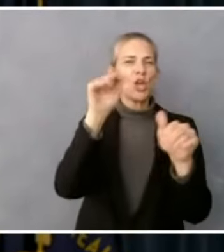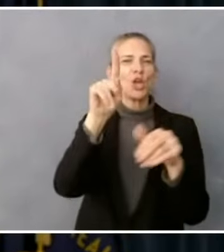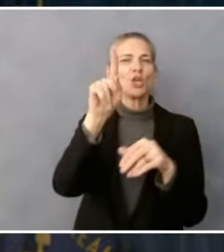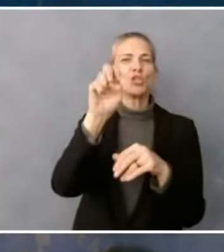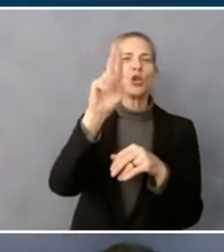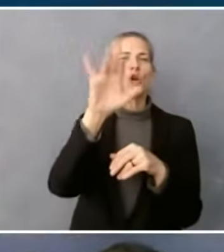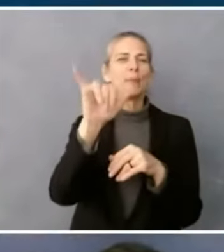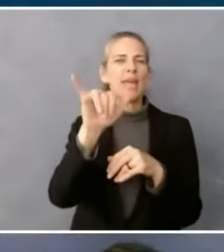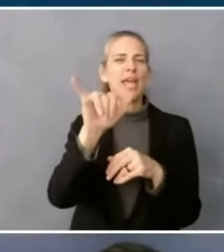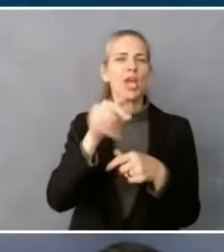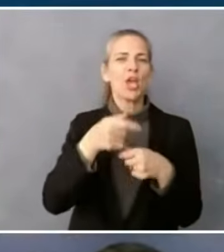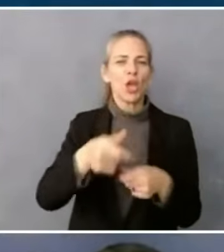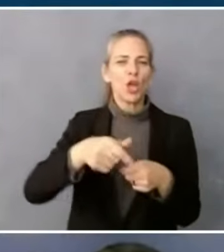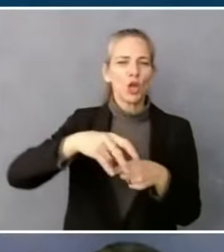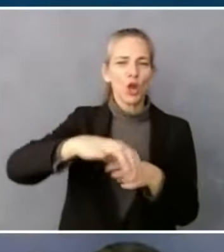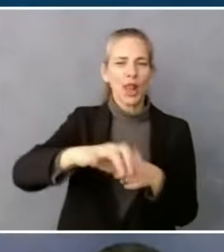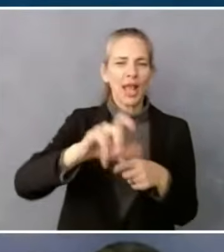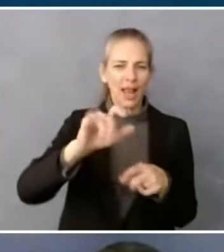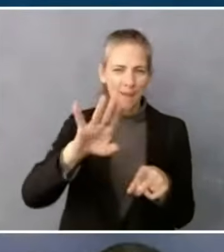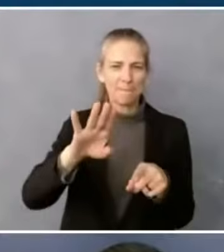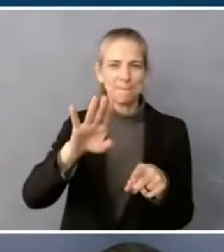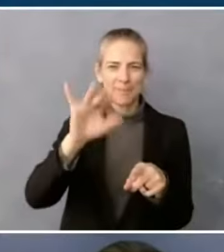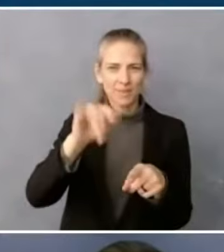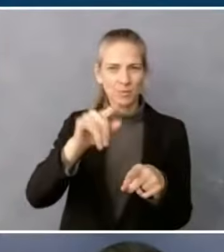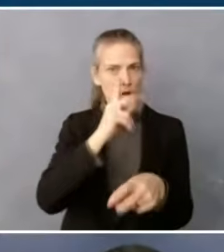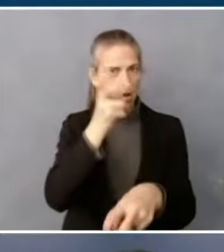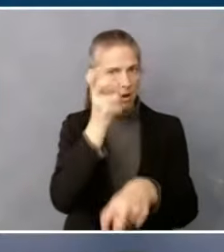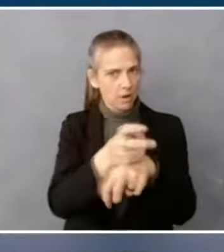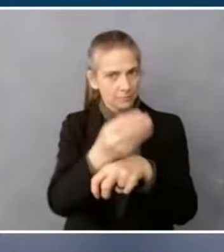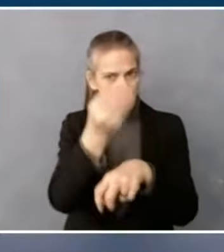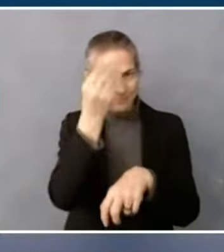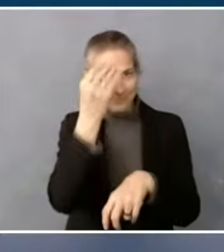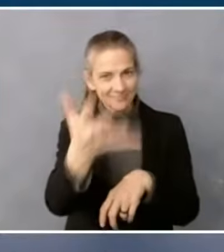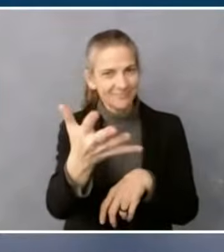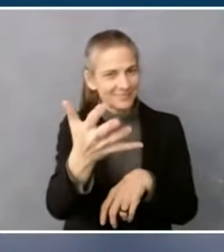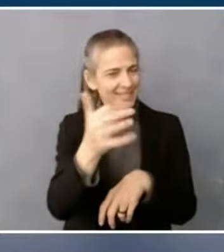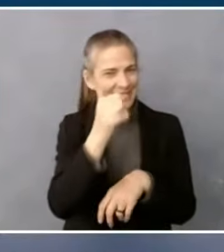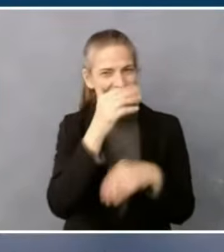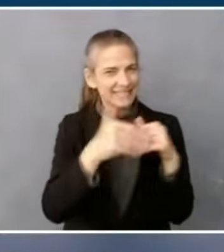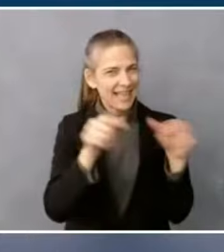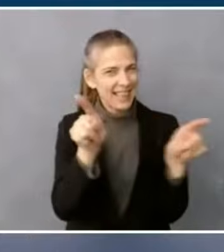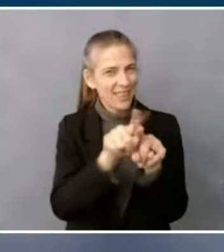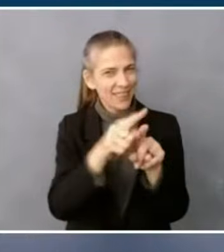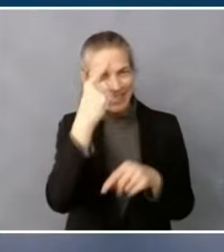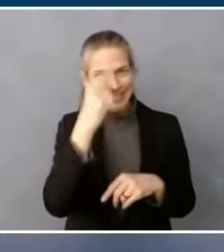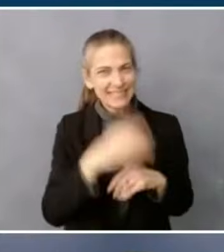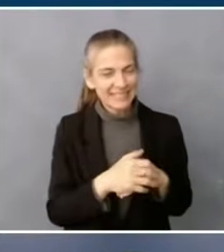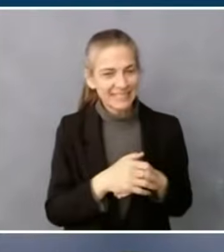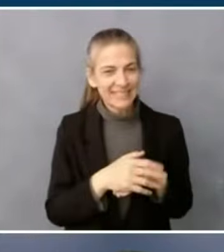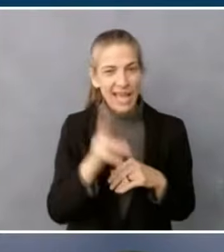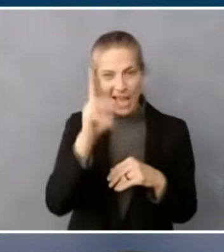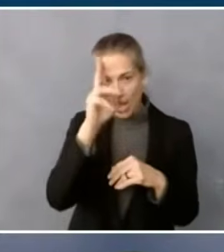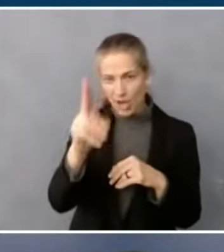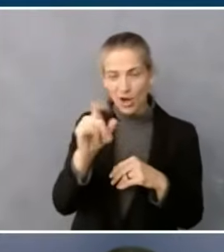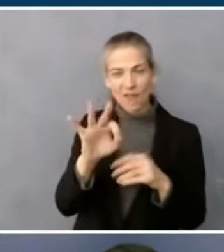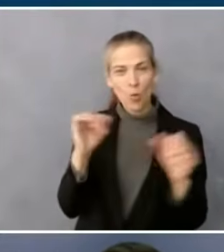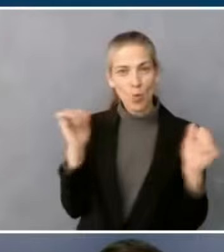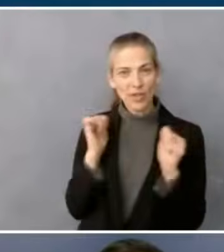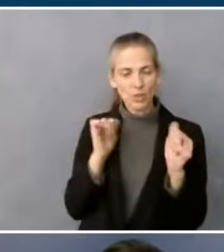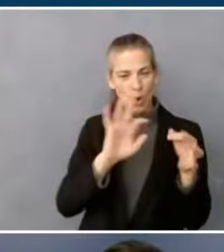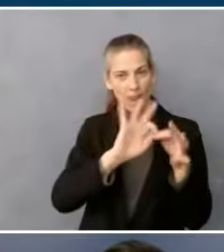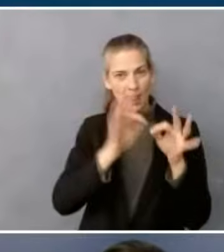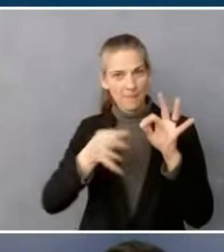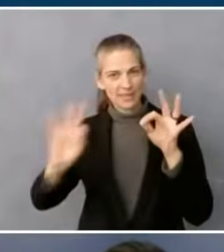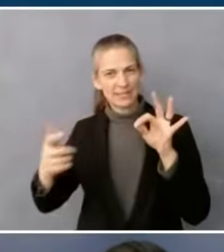I can attest it is a lot harder to score points than it looks. In honor of the Winter Olympics, we want to spotlight a Kentuckian who